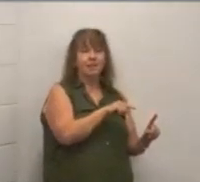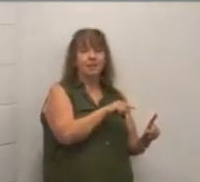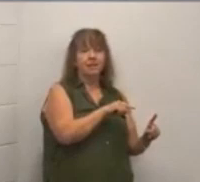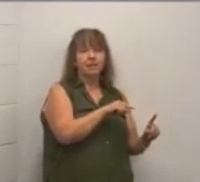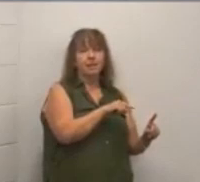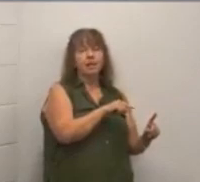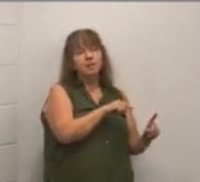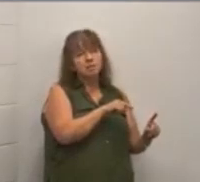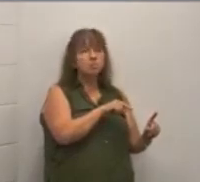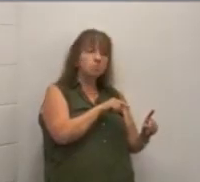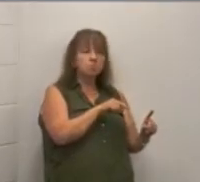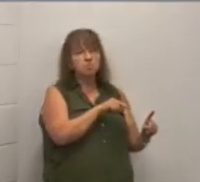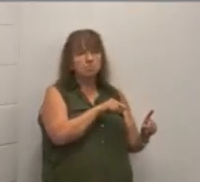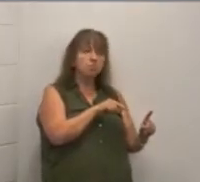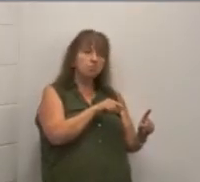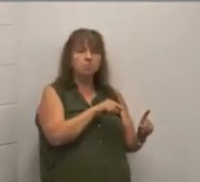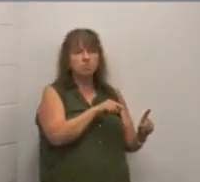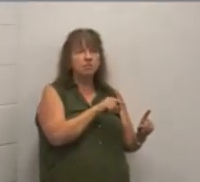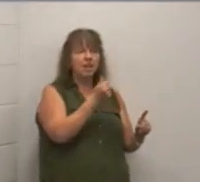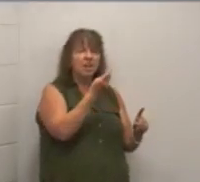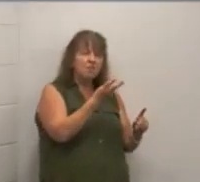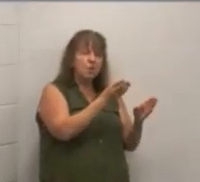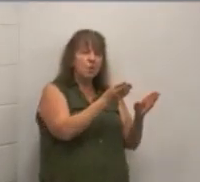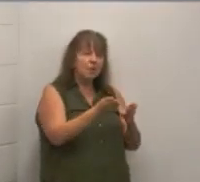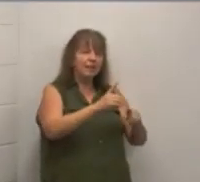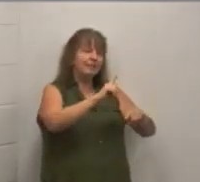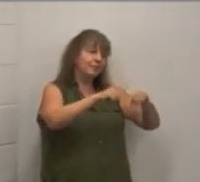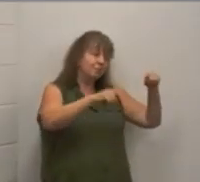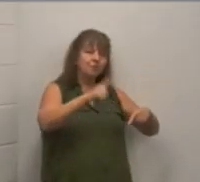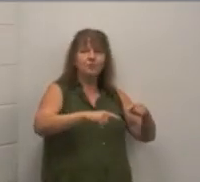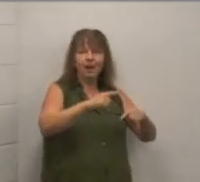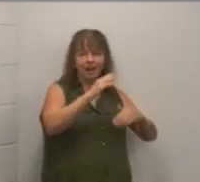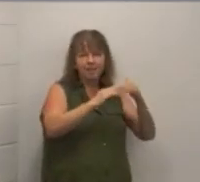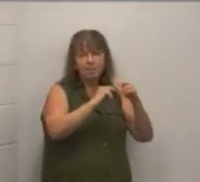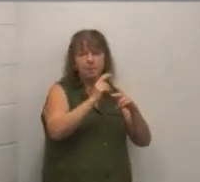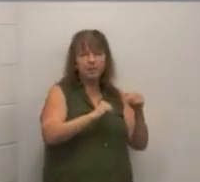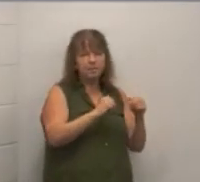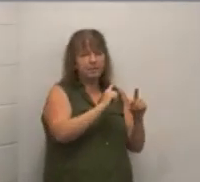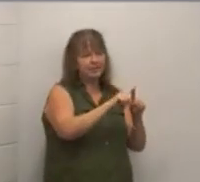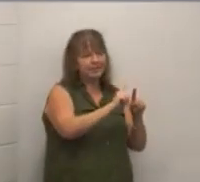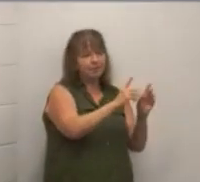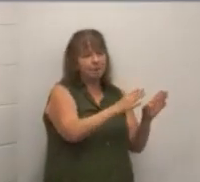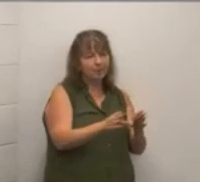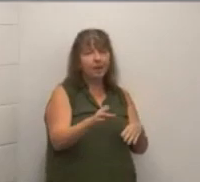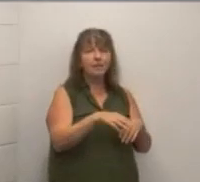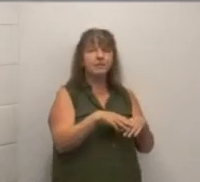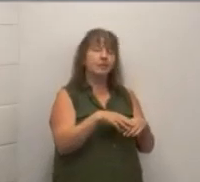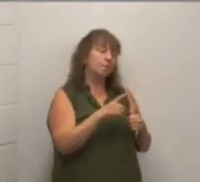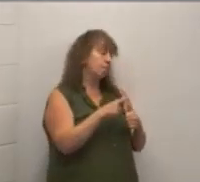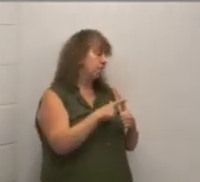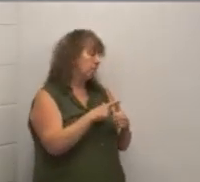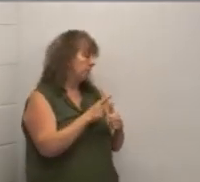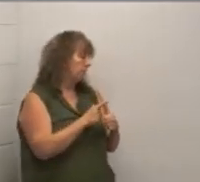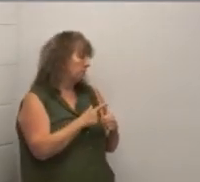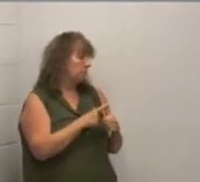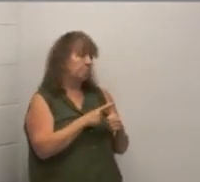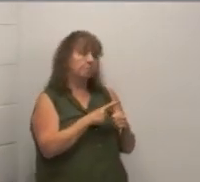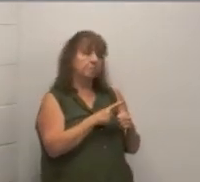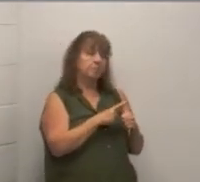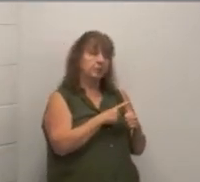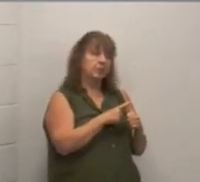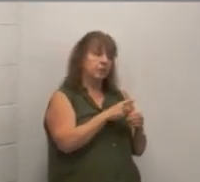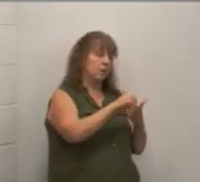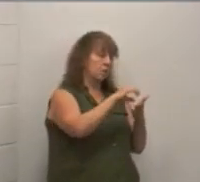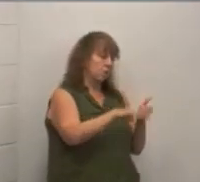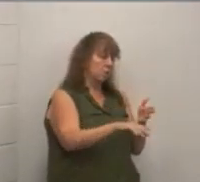couple different plans for maybe different buildings, and they range from students walking